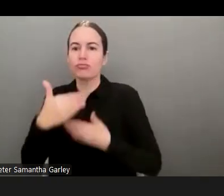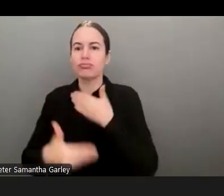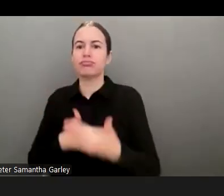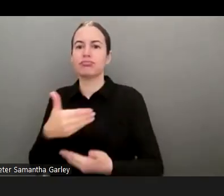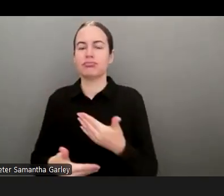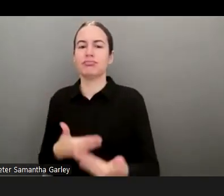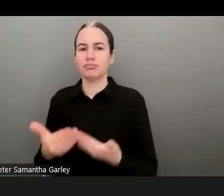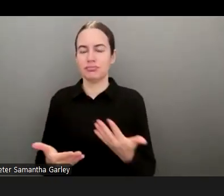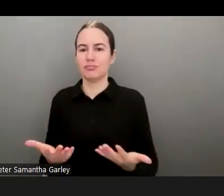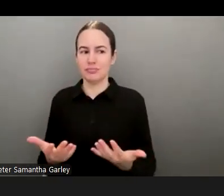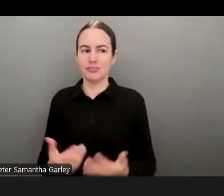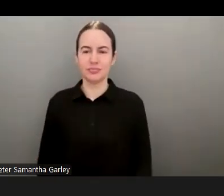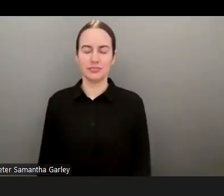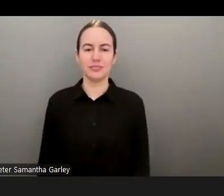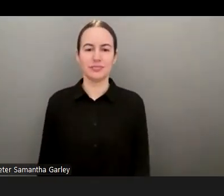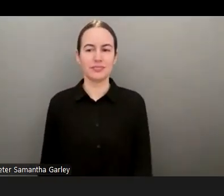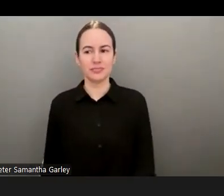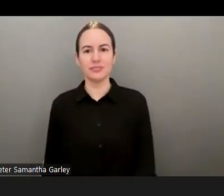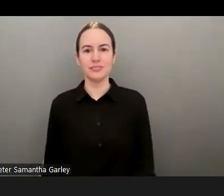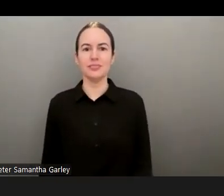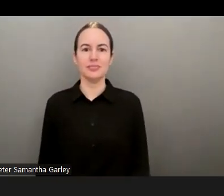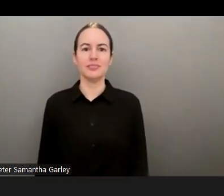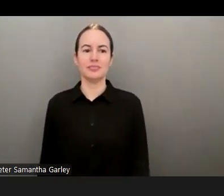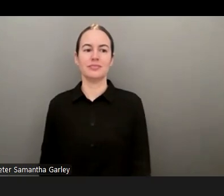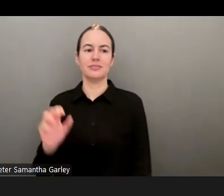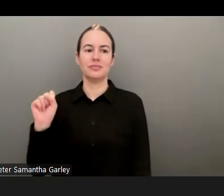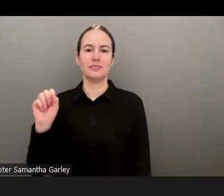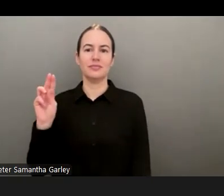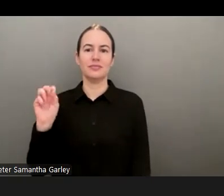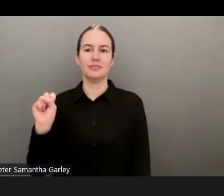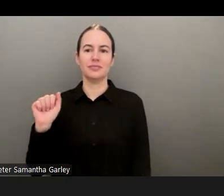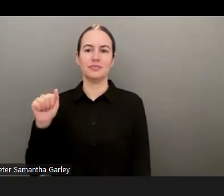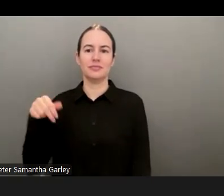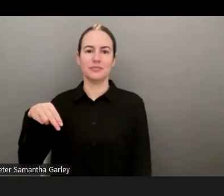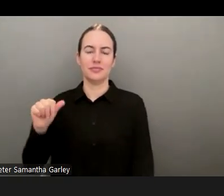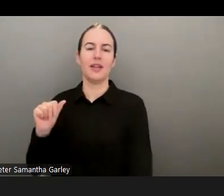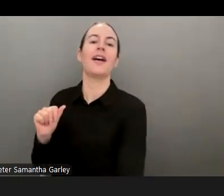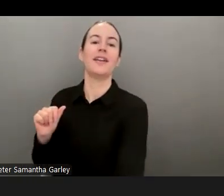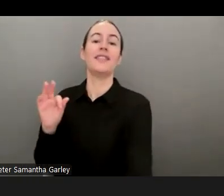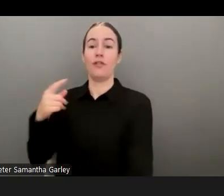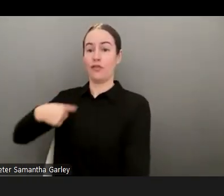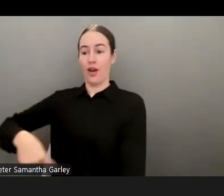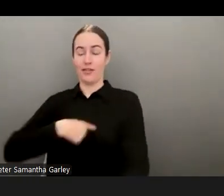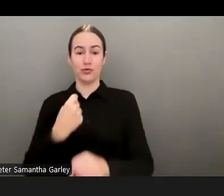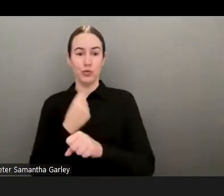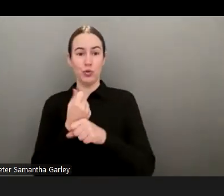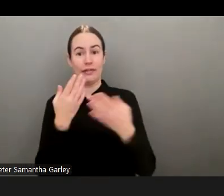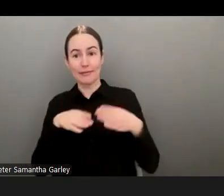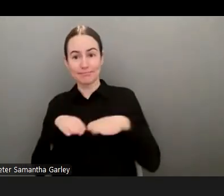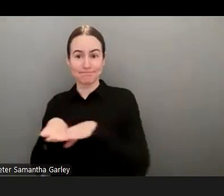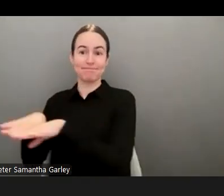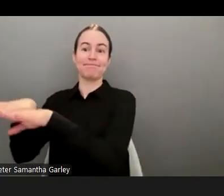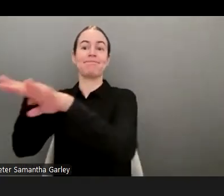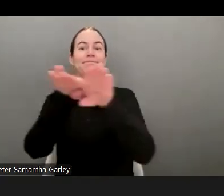new requirements. Okay, so that's a shout out to us in the standardization world to get our acts together and produce that.